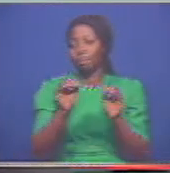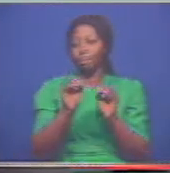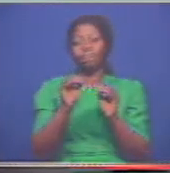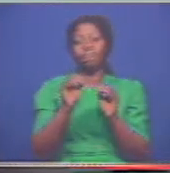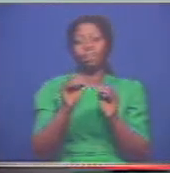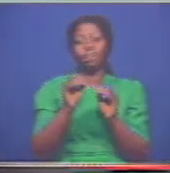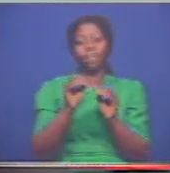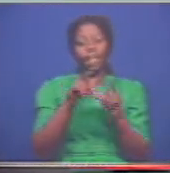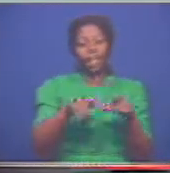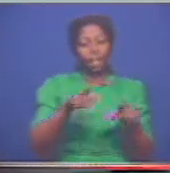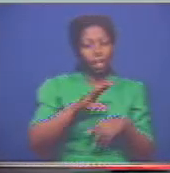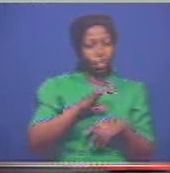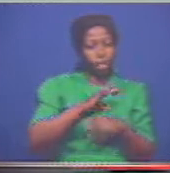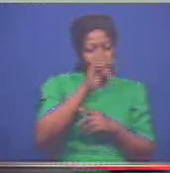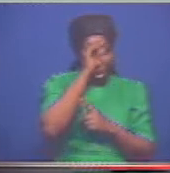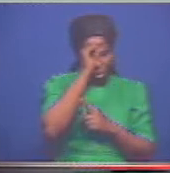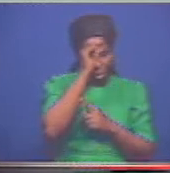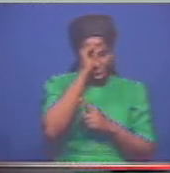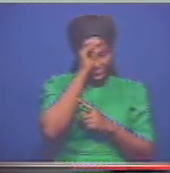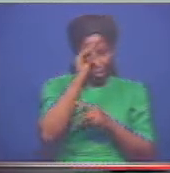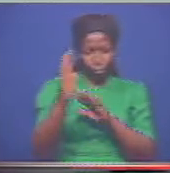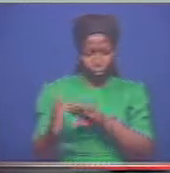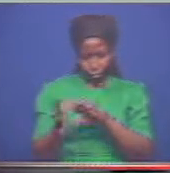the government. Then we go